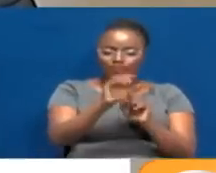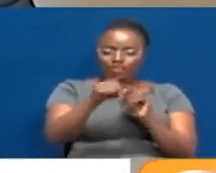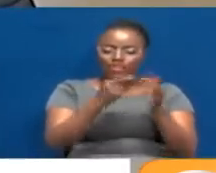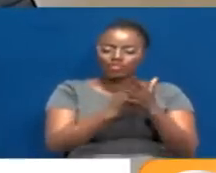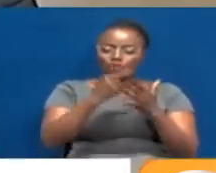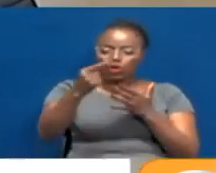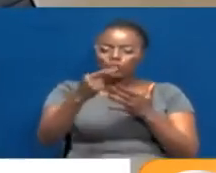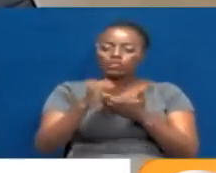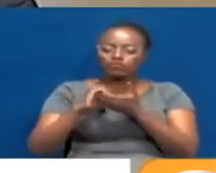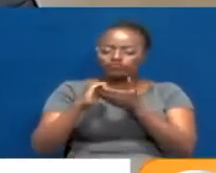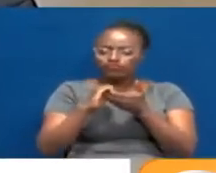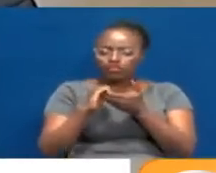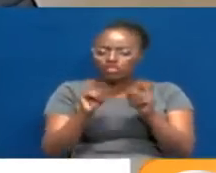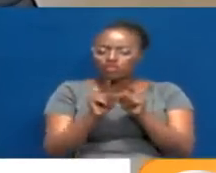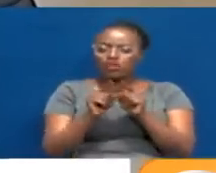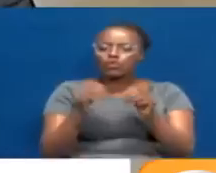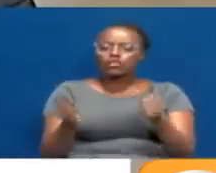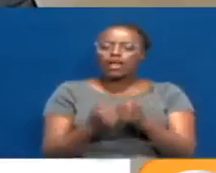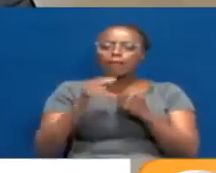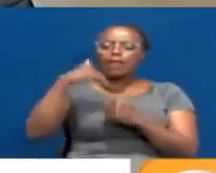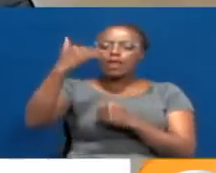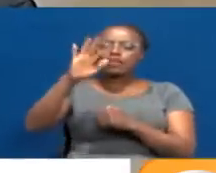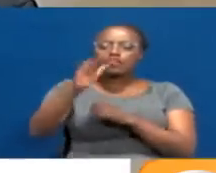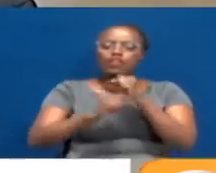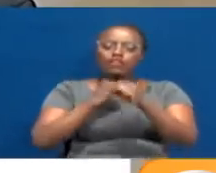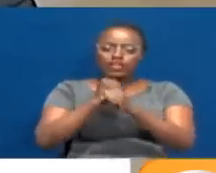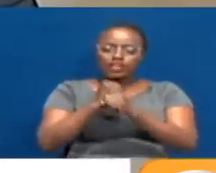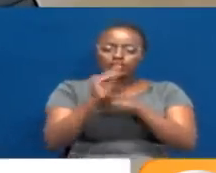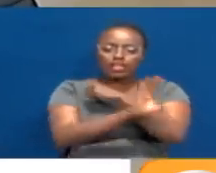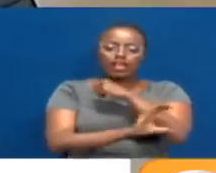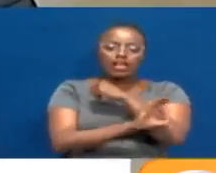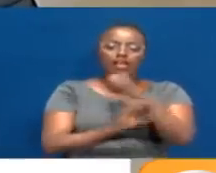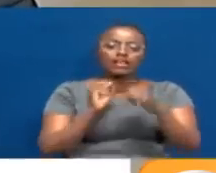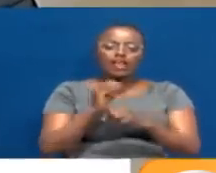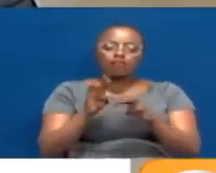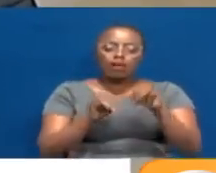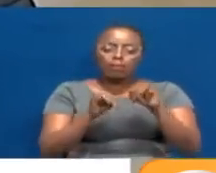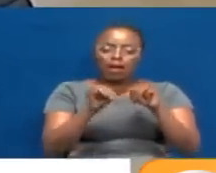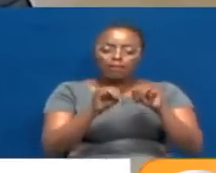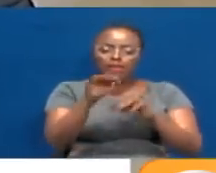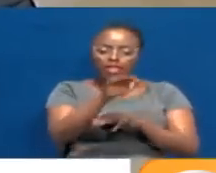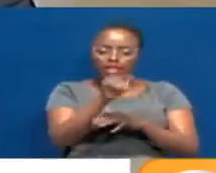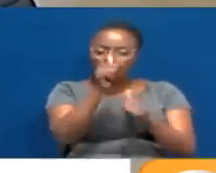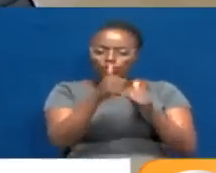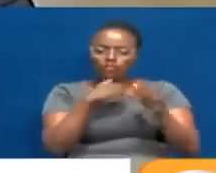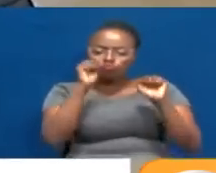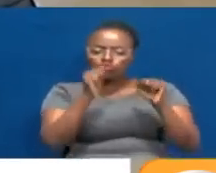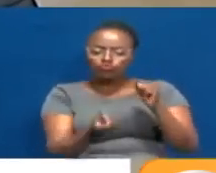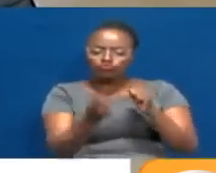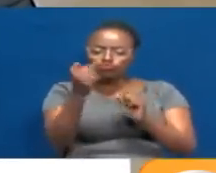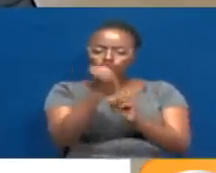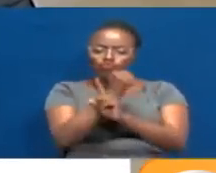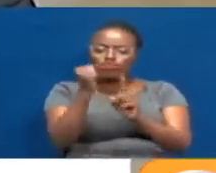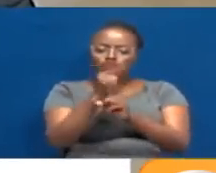week engaged in a ritual that takes place every 5 years in our country, mapping of the so-called hotspots as the